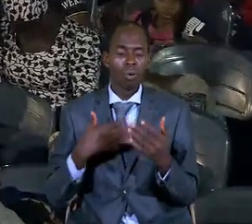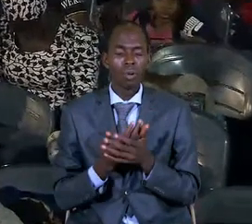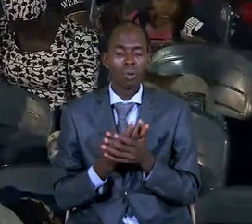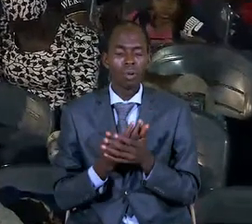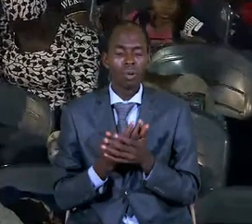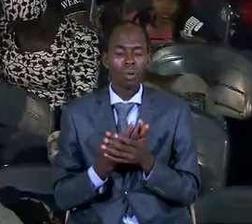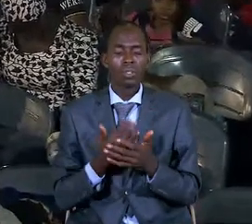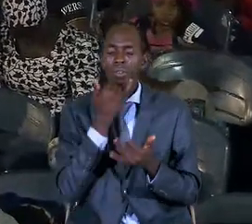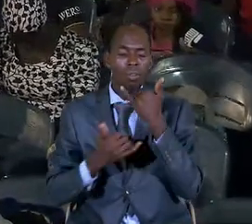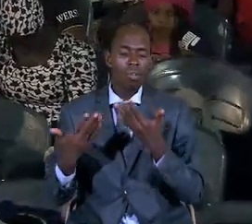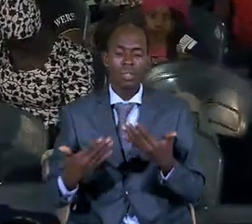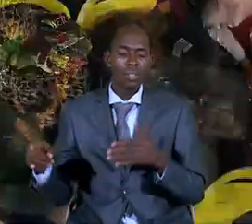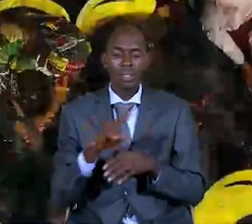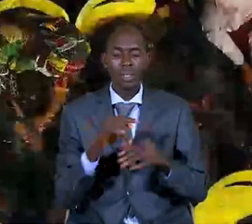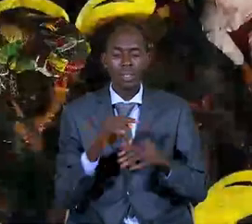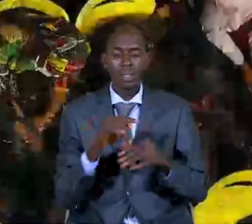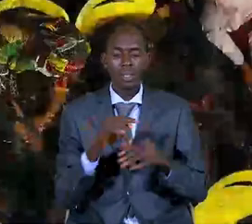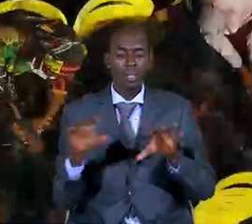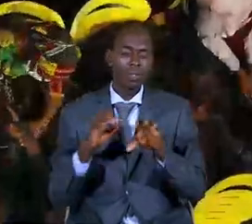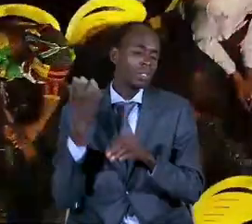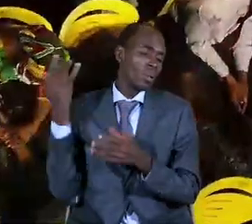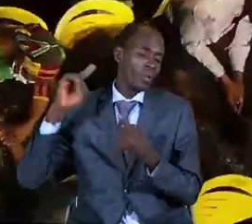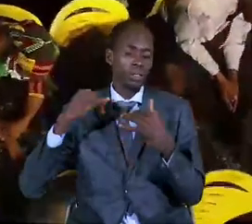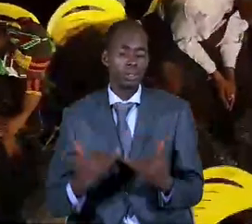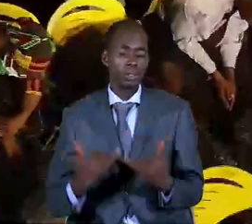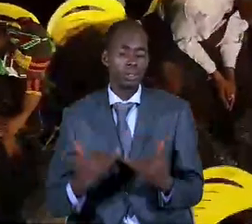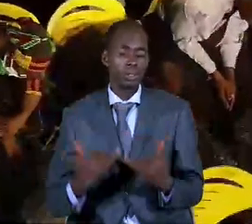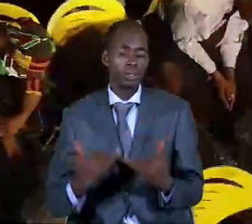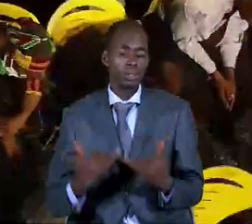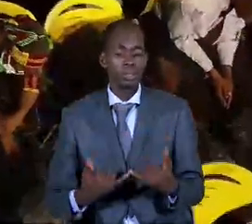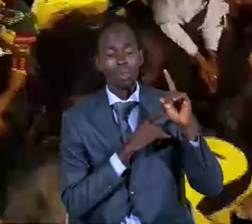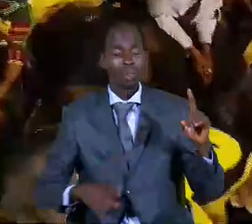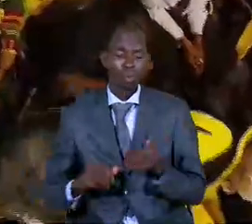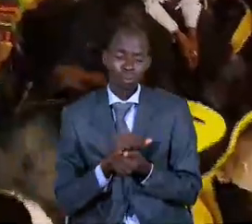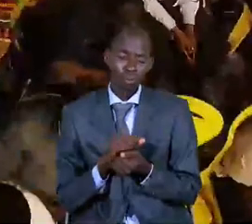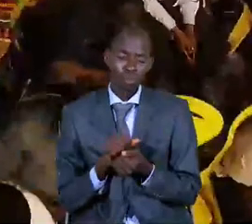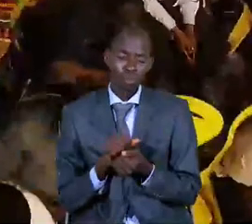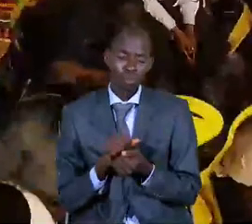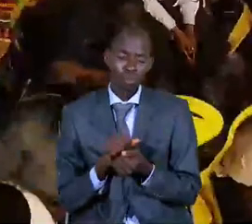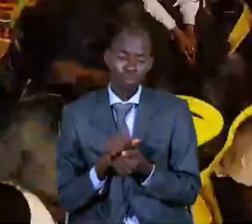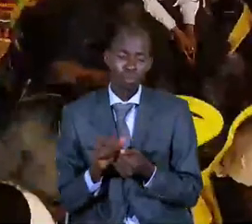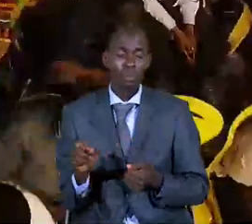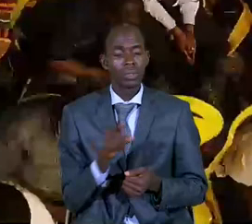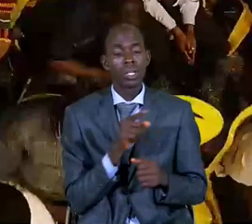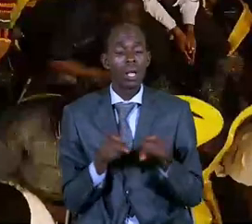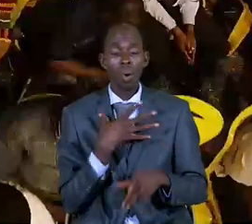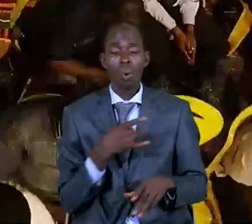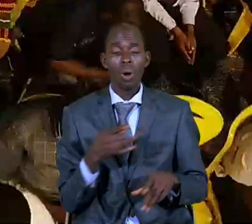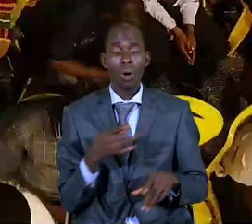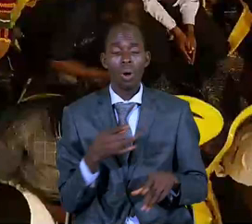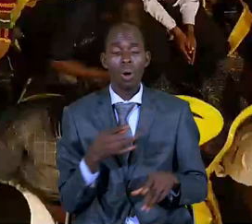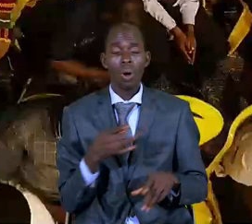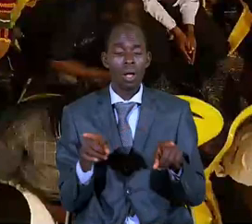in the past until now. Lord, wash them as white as snow,